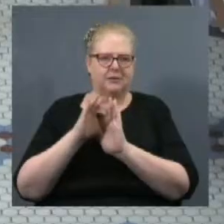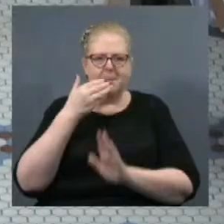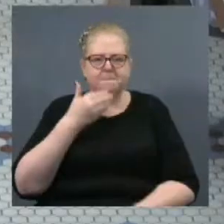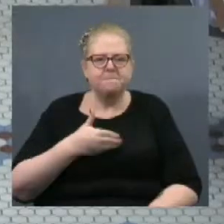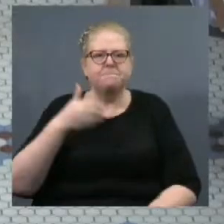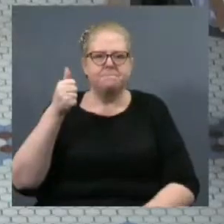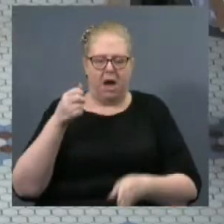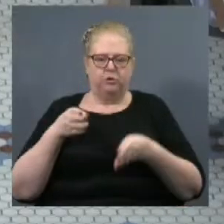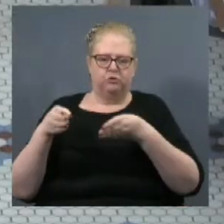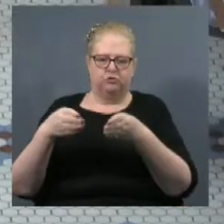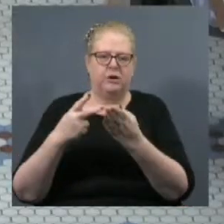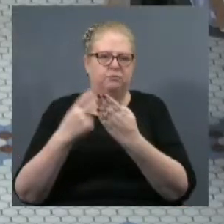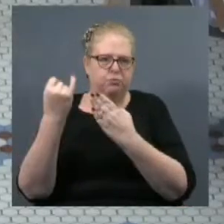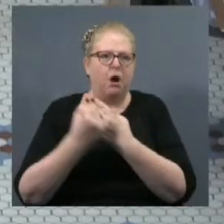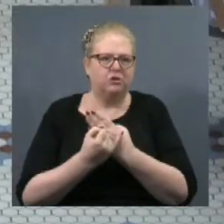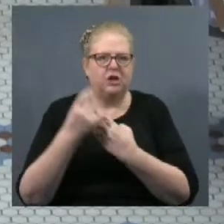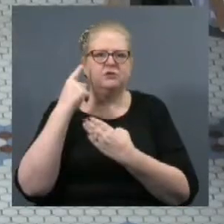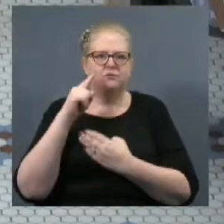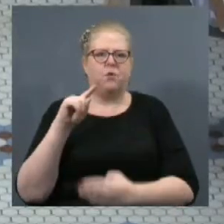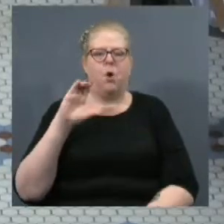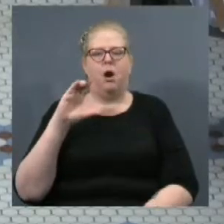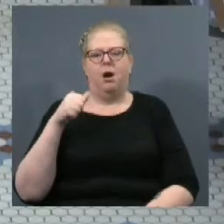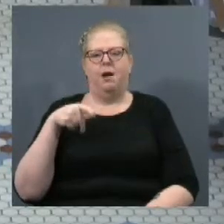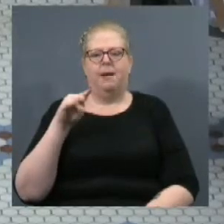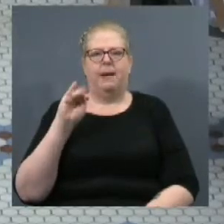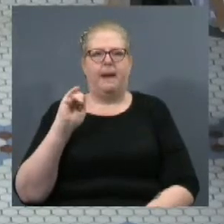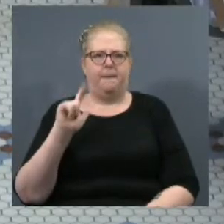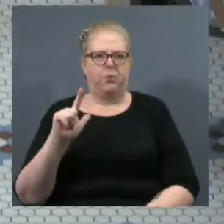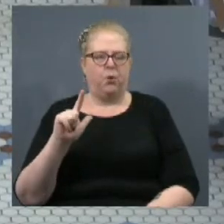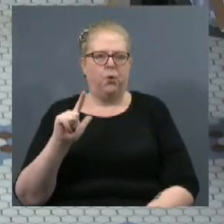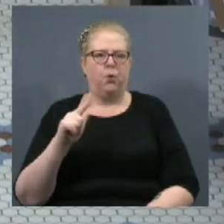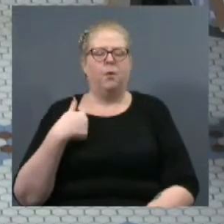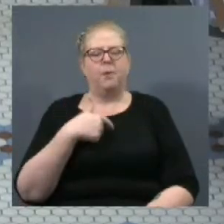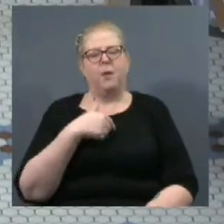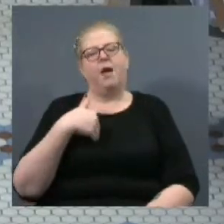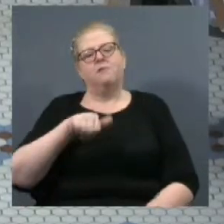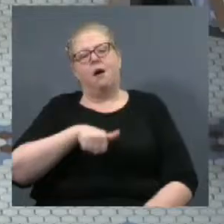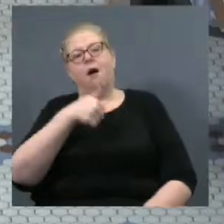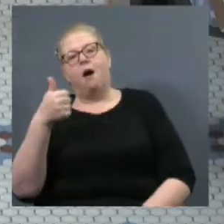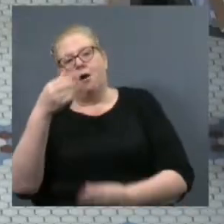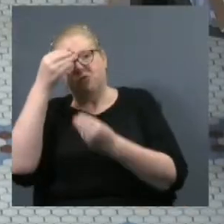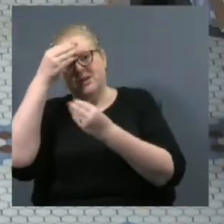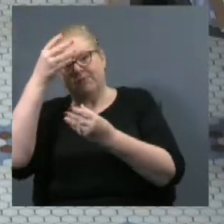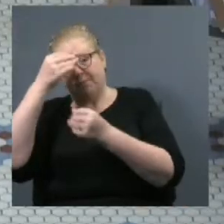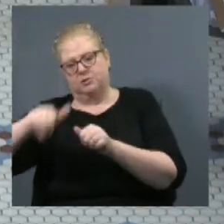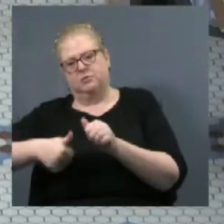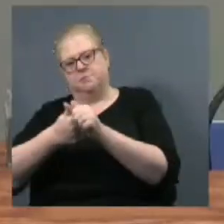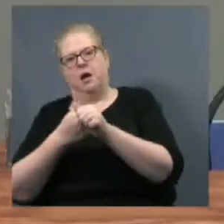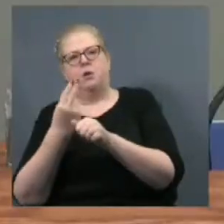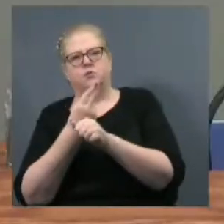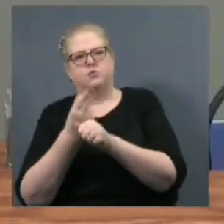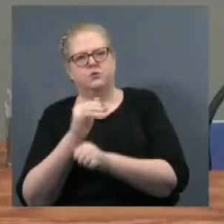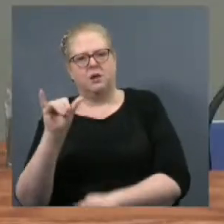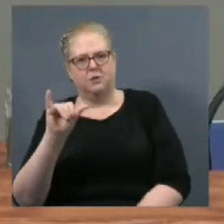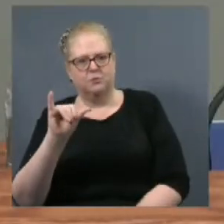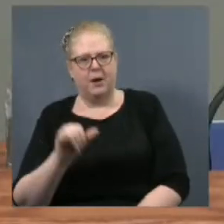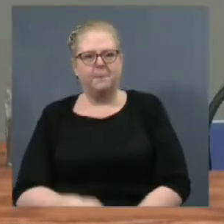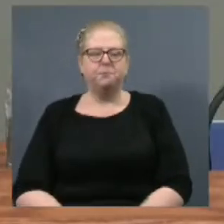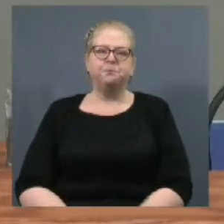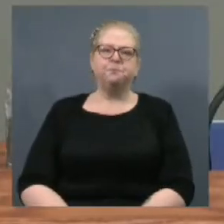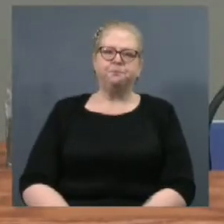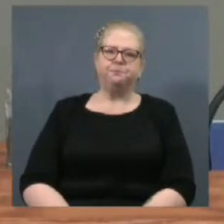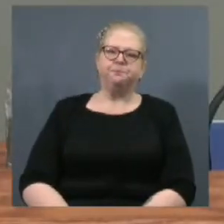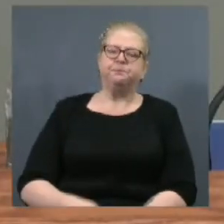projects. But we also have other data that we're using for that. Okay. So, yeah. Okay. I just wanted to make the point that we